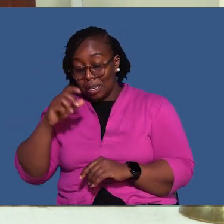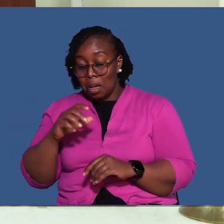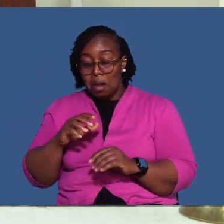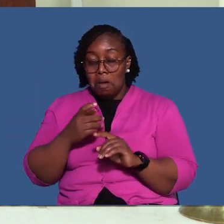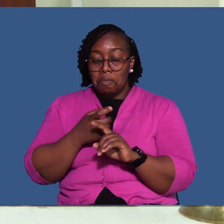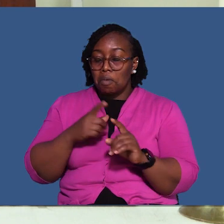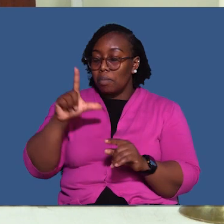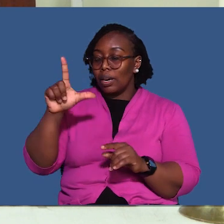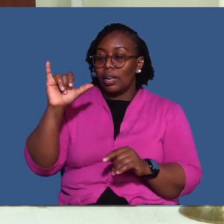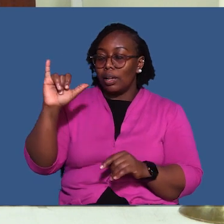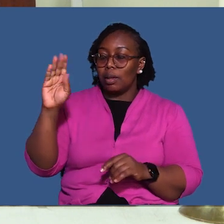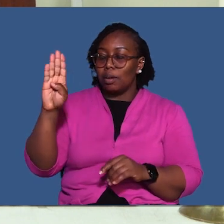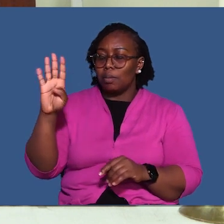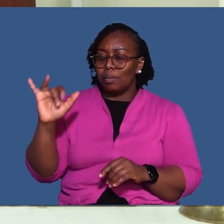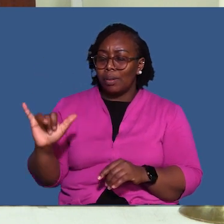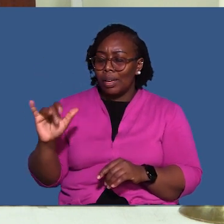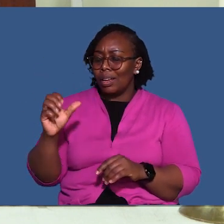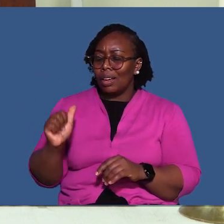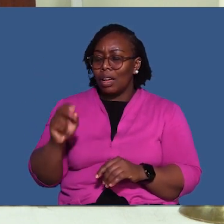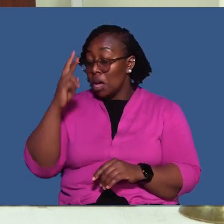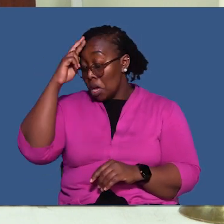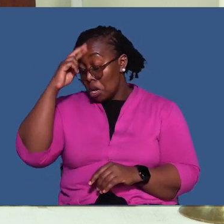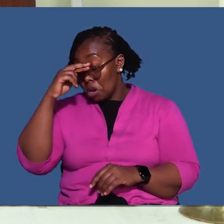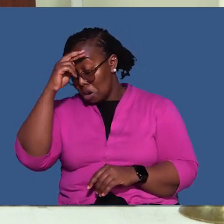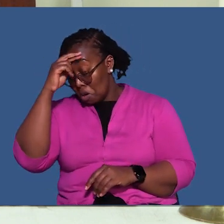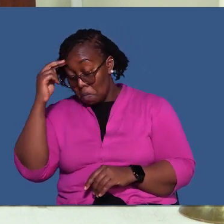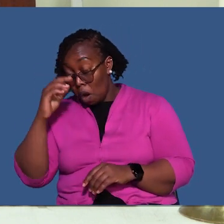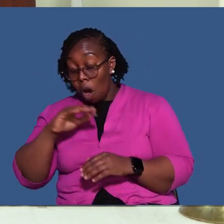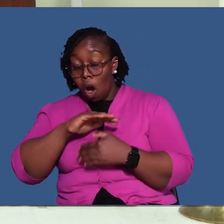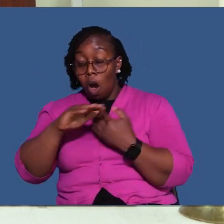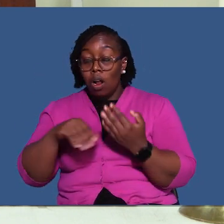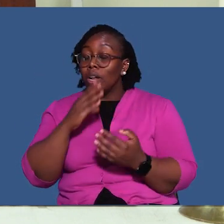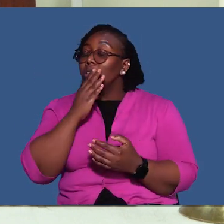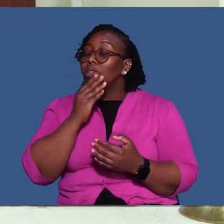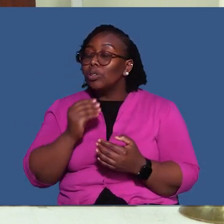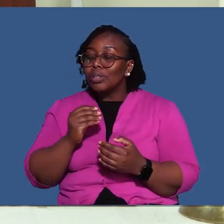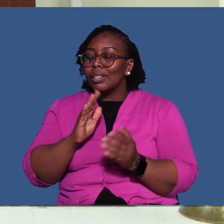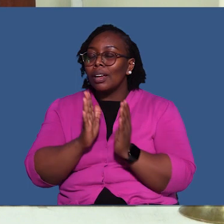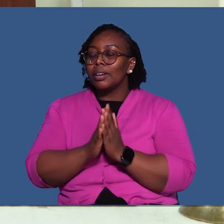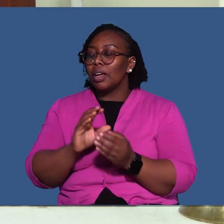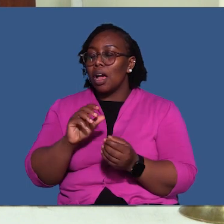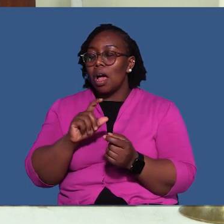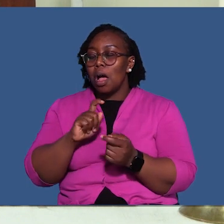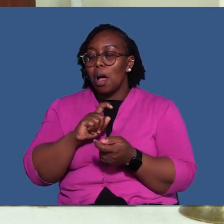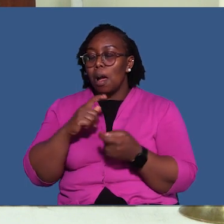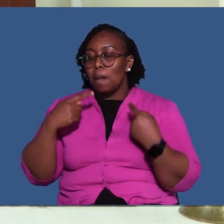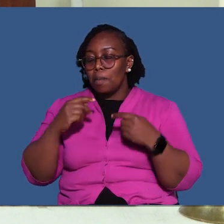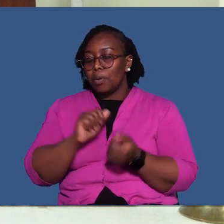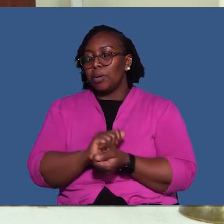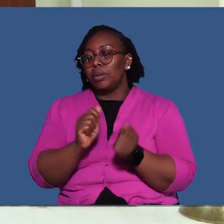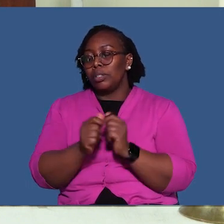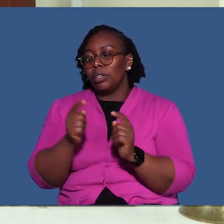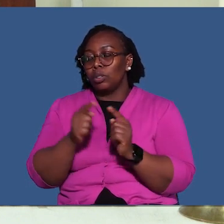Cyrene, visitors from Rome, both Jews and converts to Judaism, Cretans